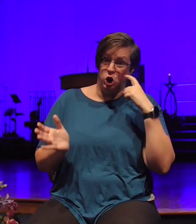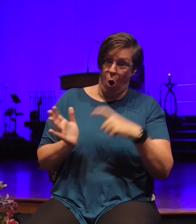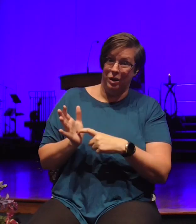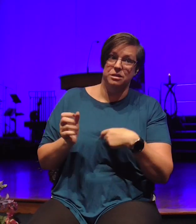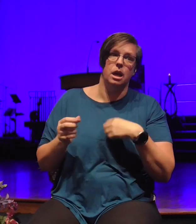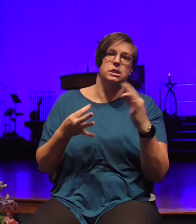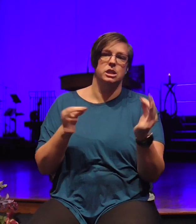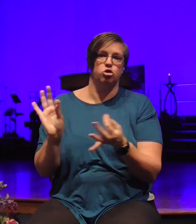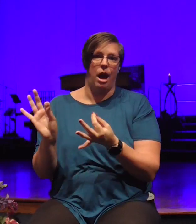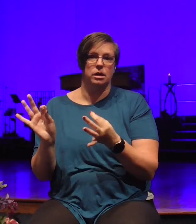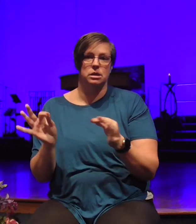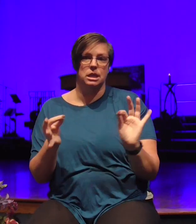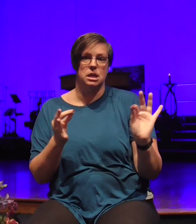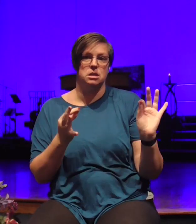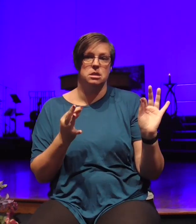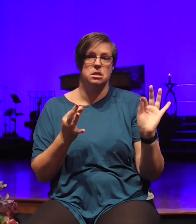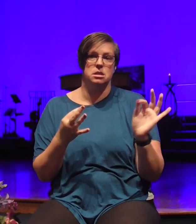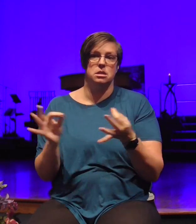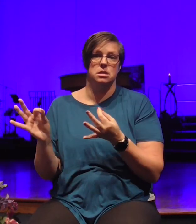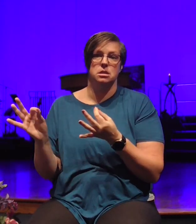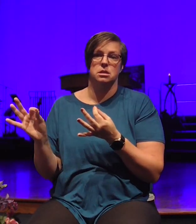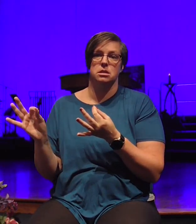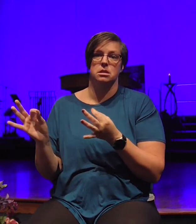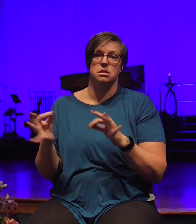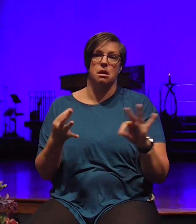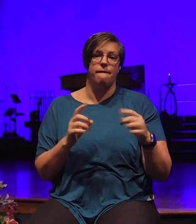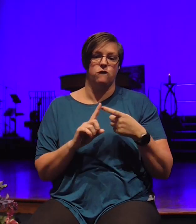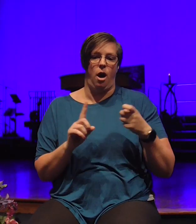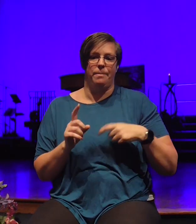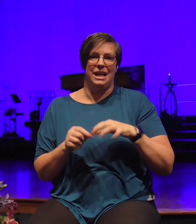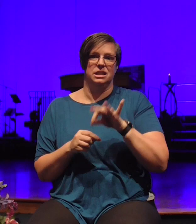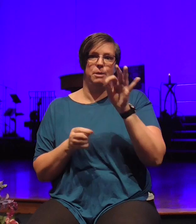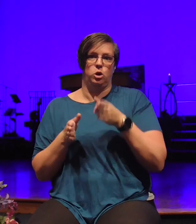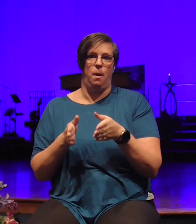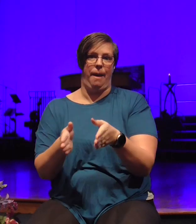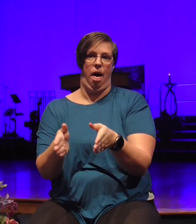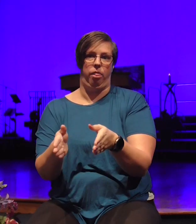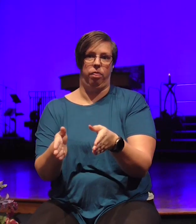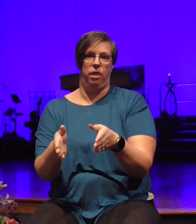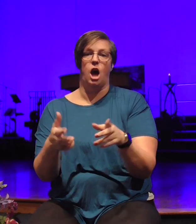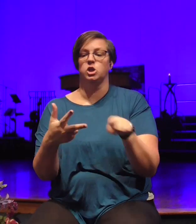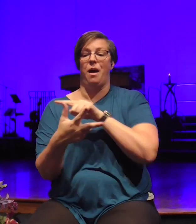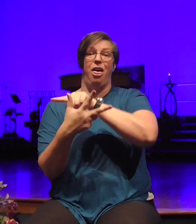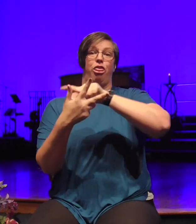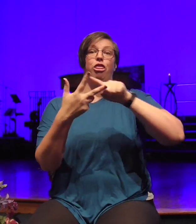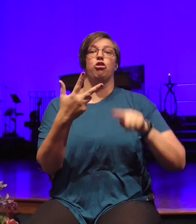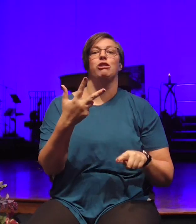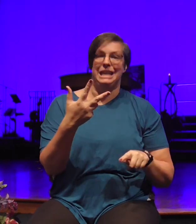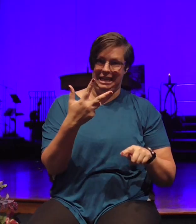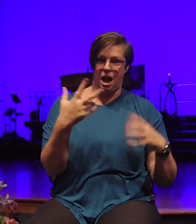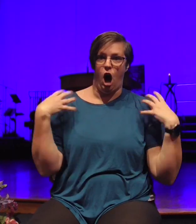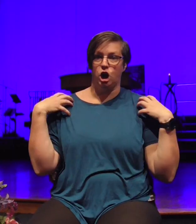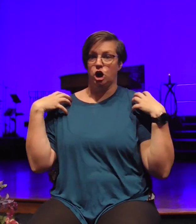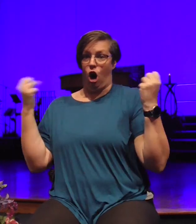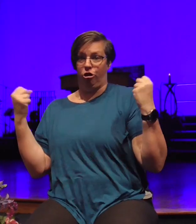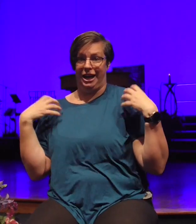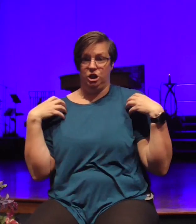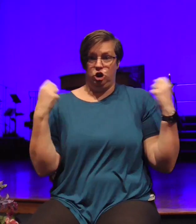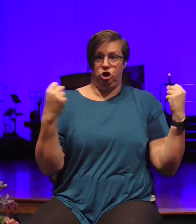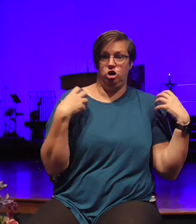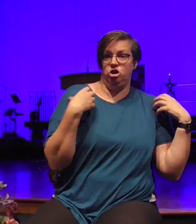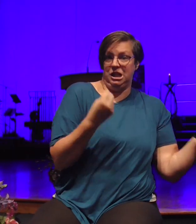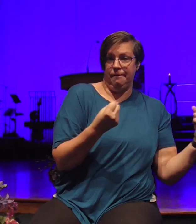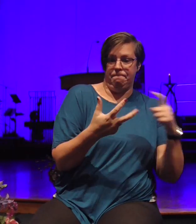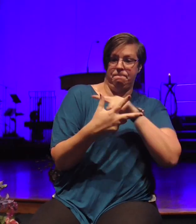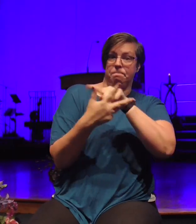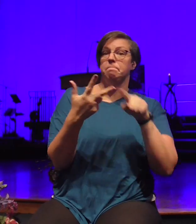distracting. And so it can distract us from our spiritual path. And so there are 3 courages that I encourage us to consider today